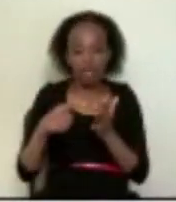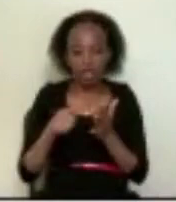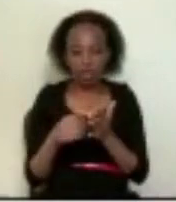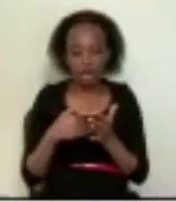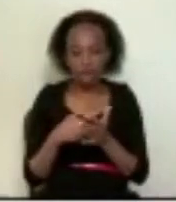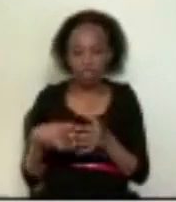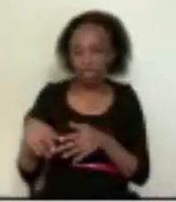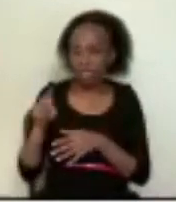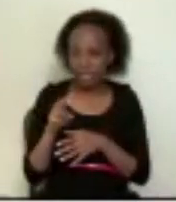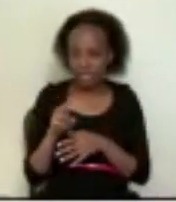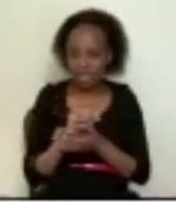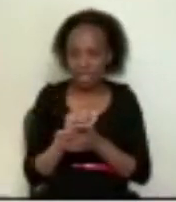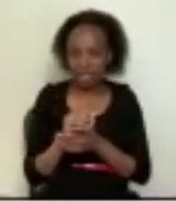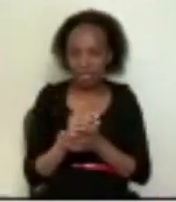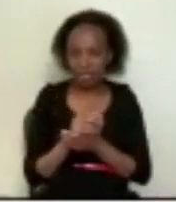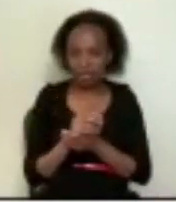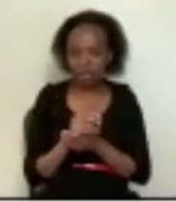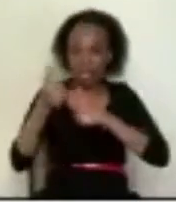just seeing it in action.